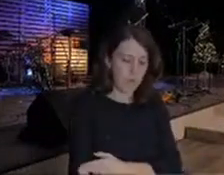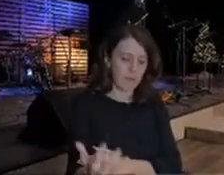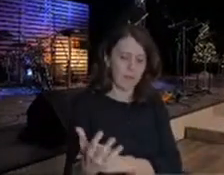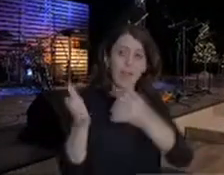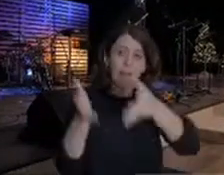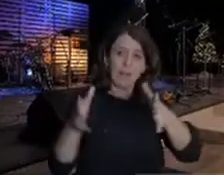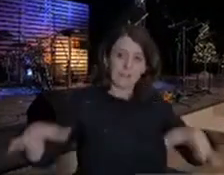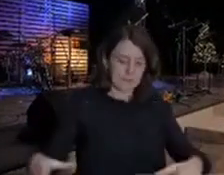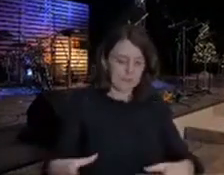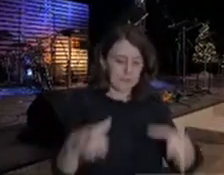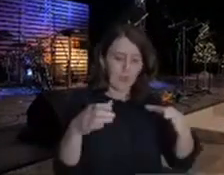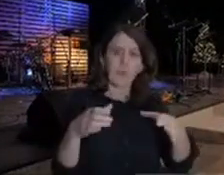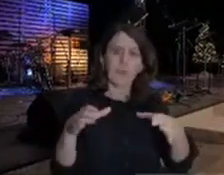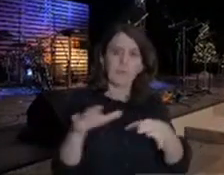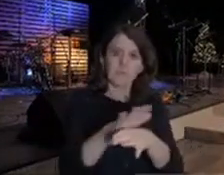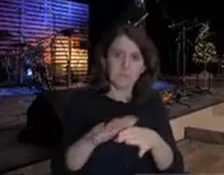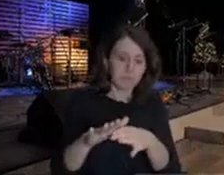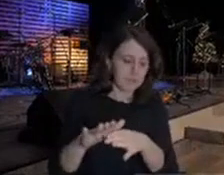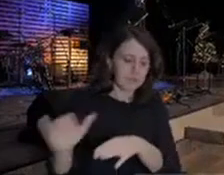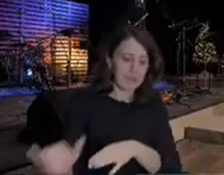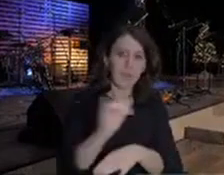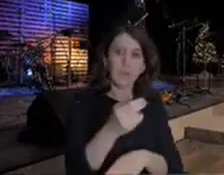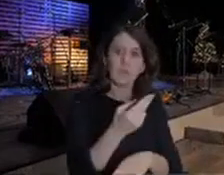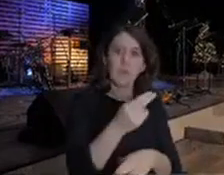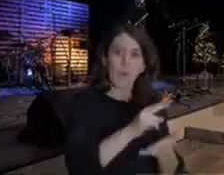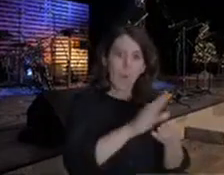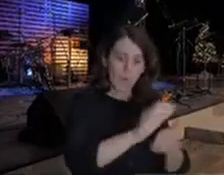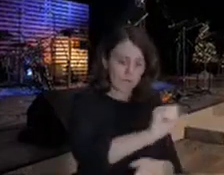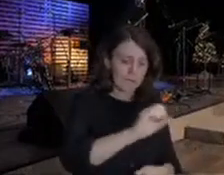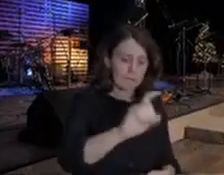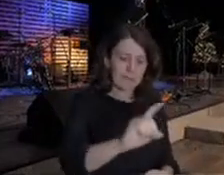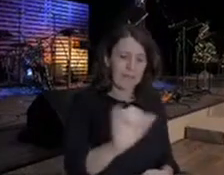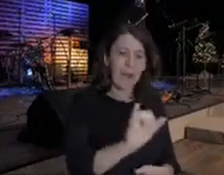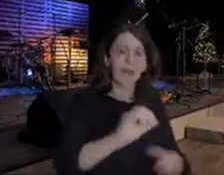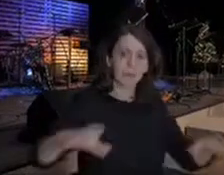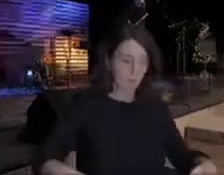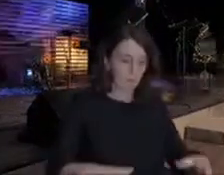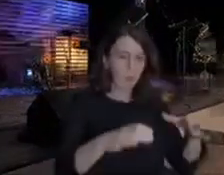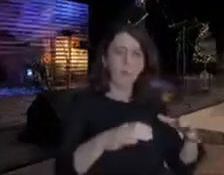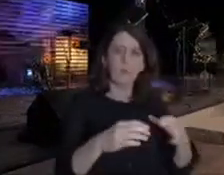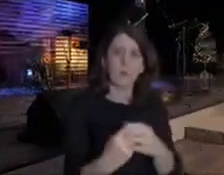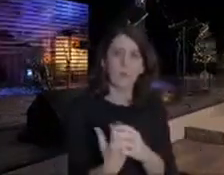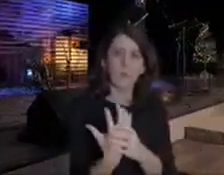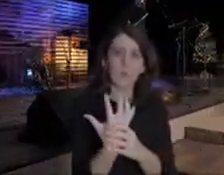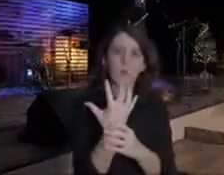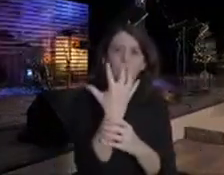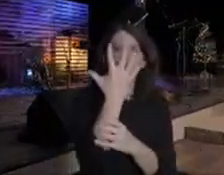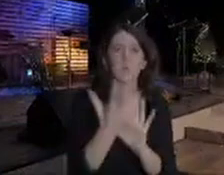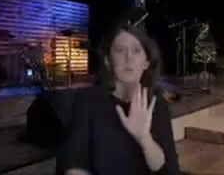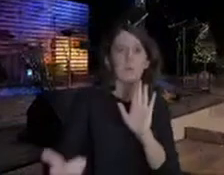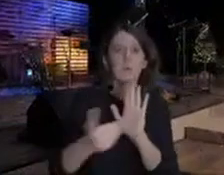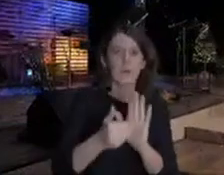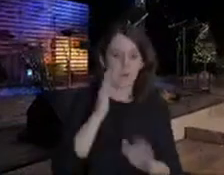land." So you read this in Isaiah chapter 6, and this language at the end, the seed will be a